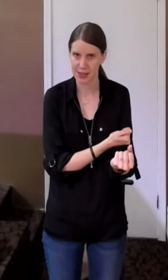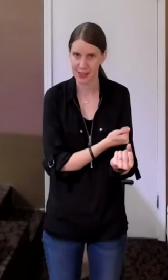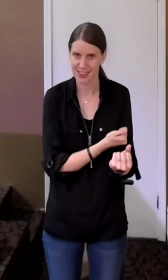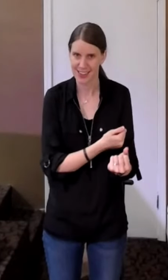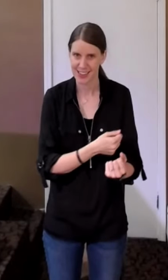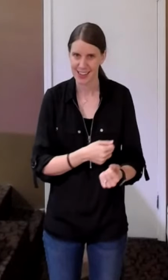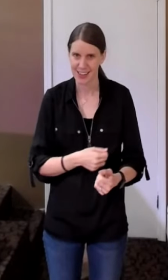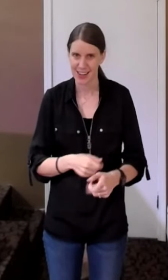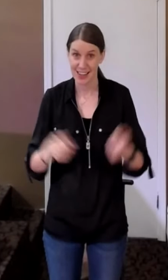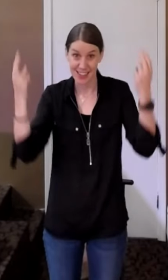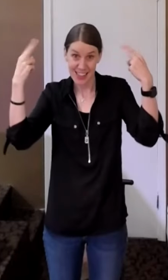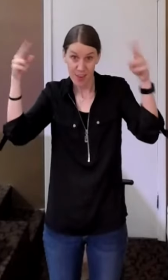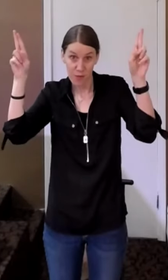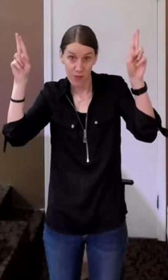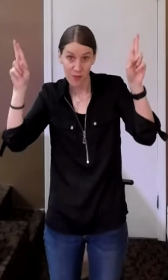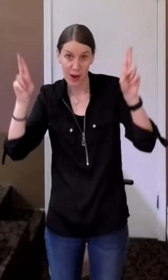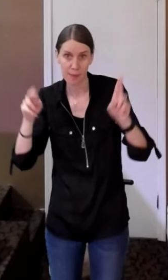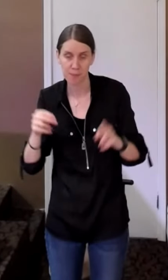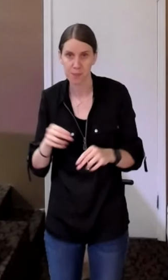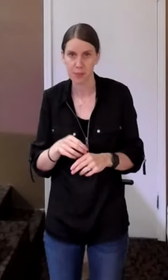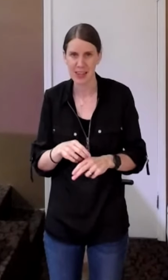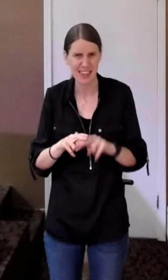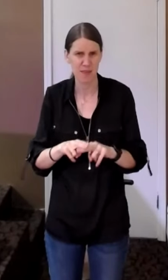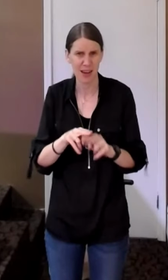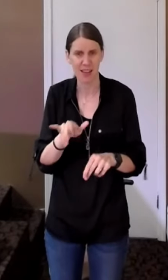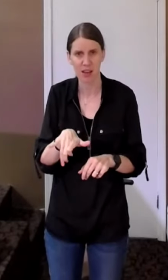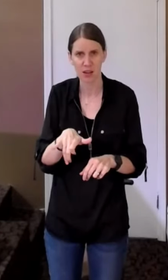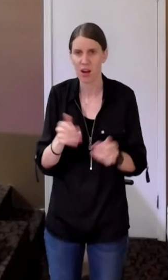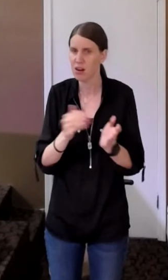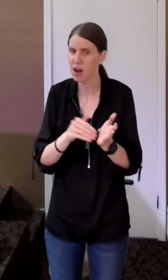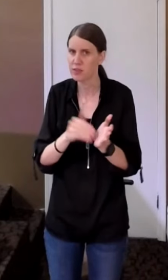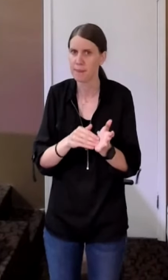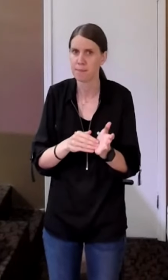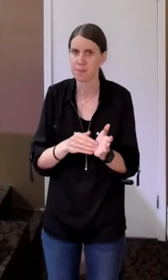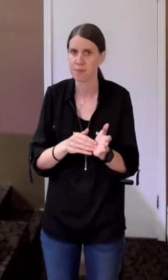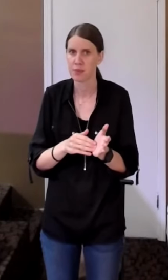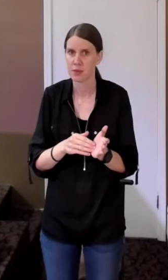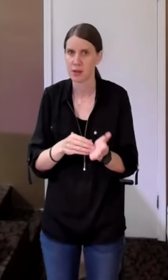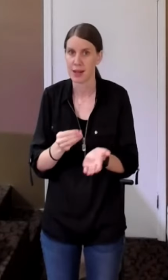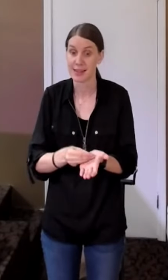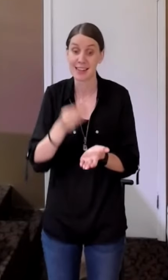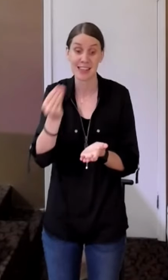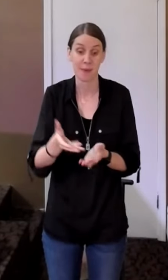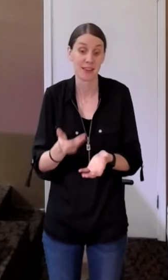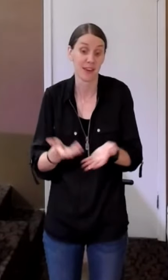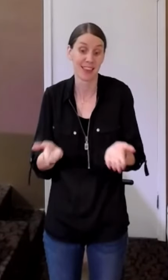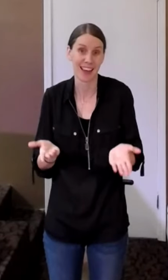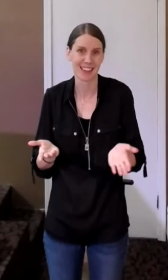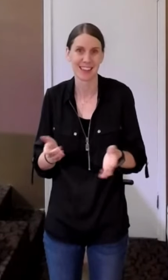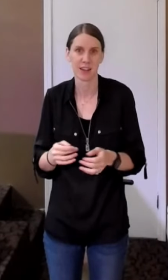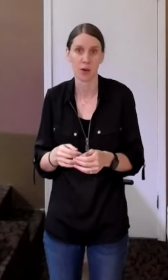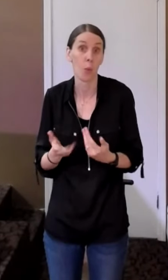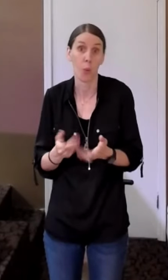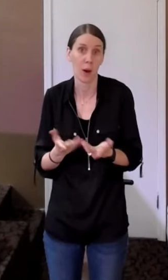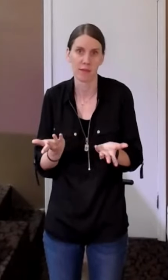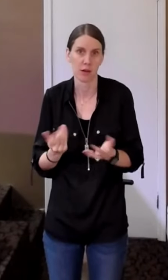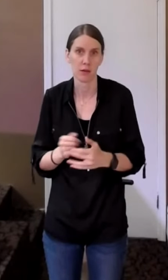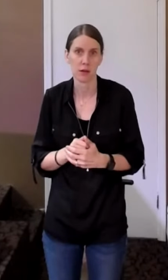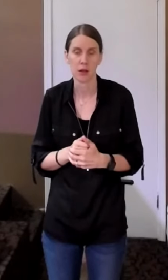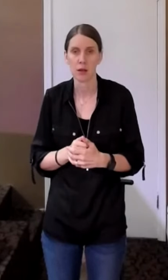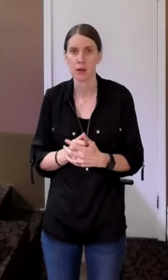some great success that way. A lot of times it's in the expensive toys that they can afford, whatever that